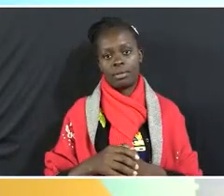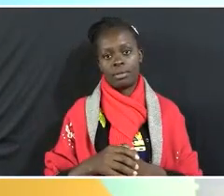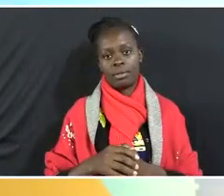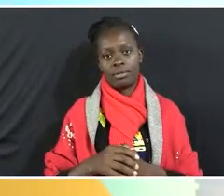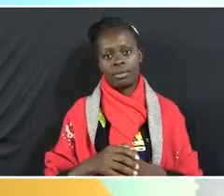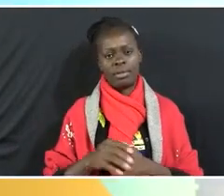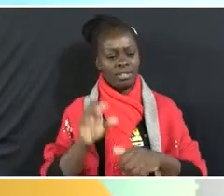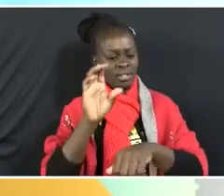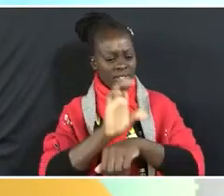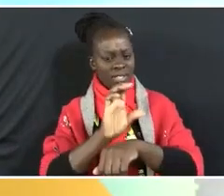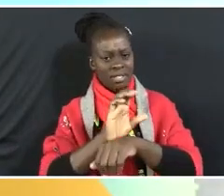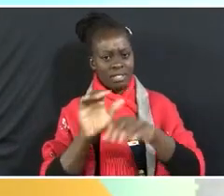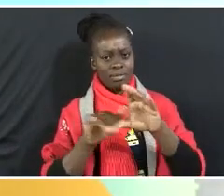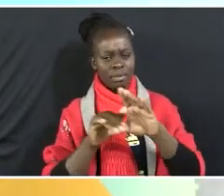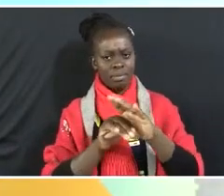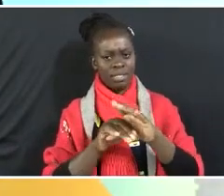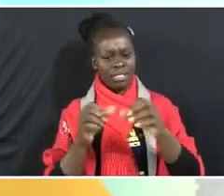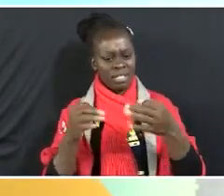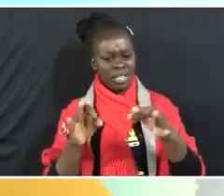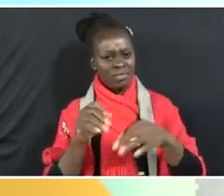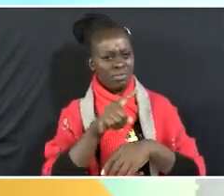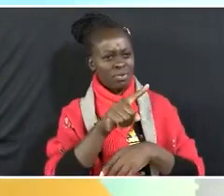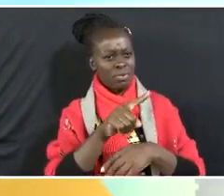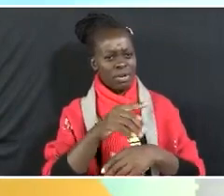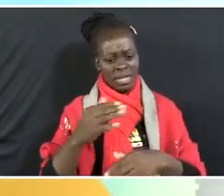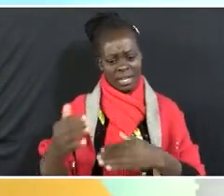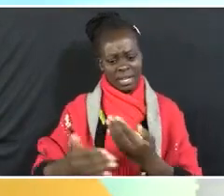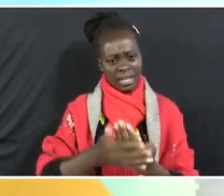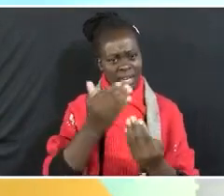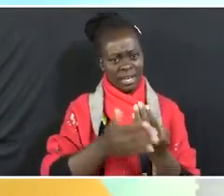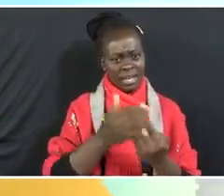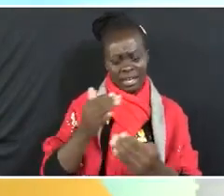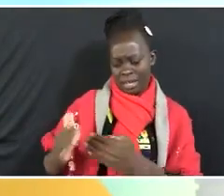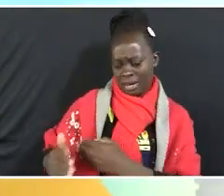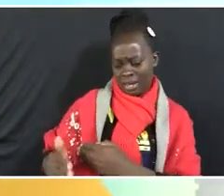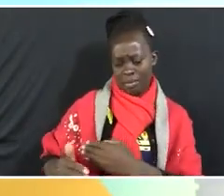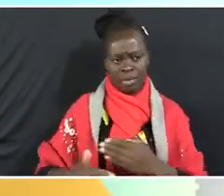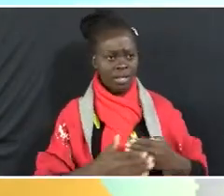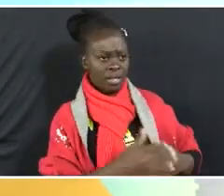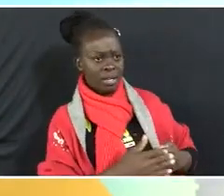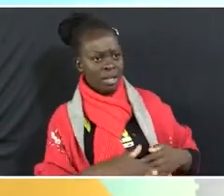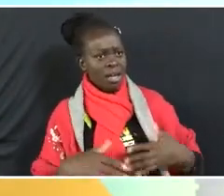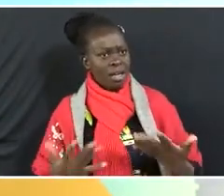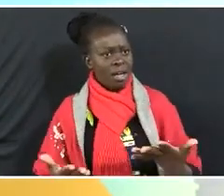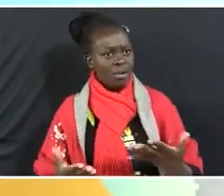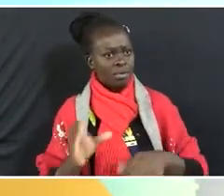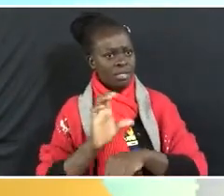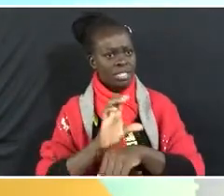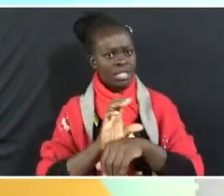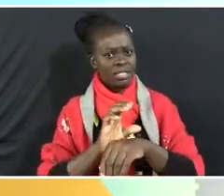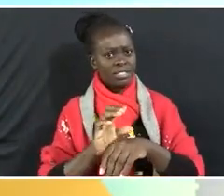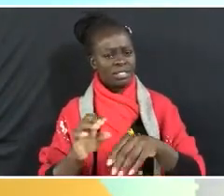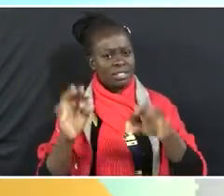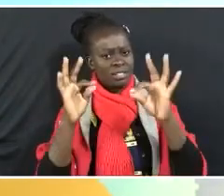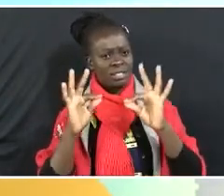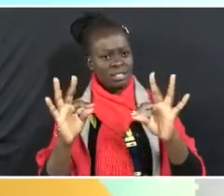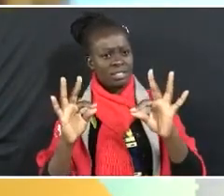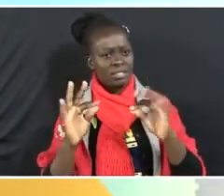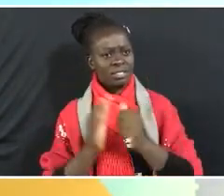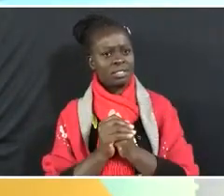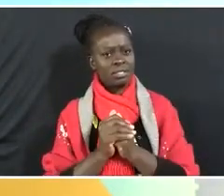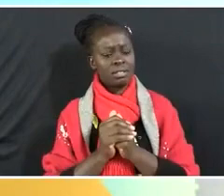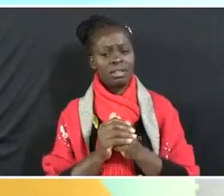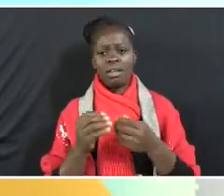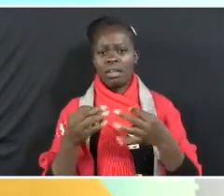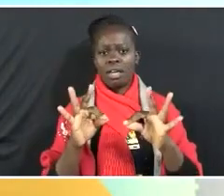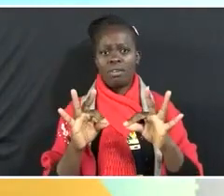Church members, if we were taking care of one another, do you know how wonderful this church would be? Can I tell you something? If